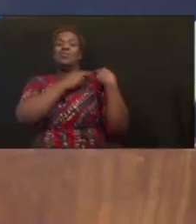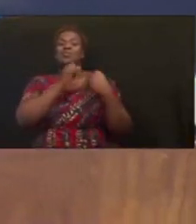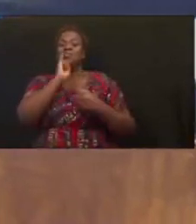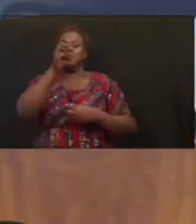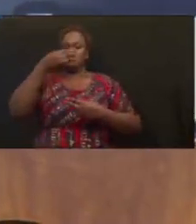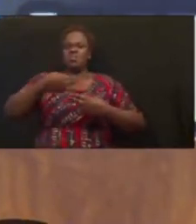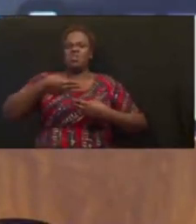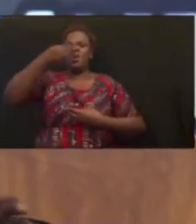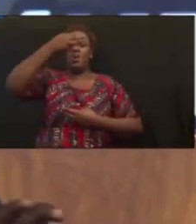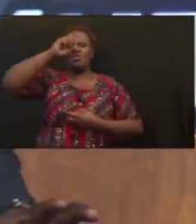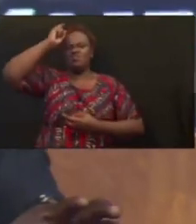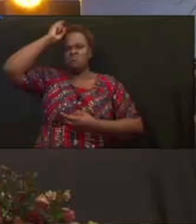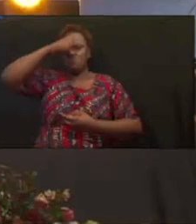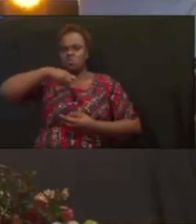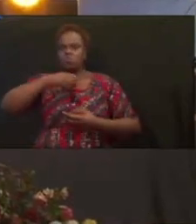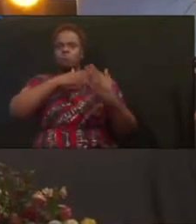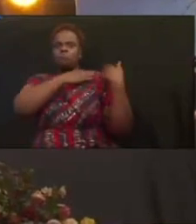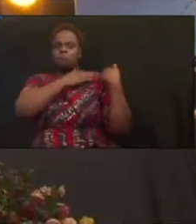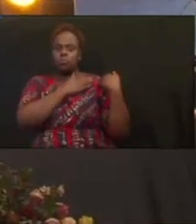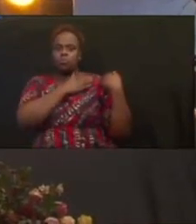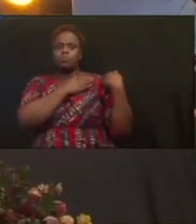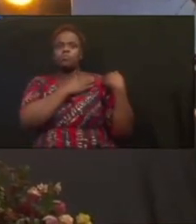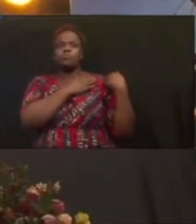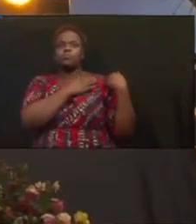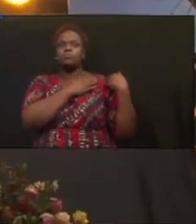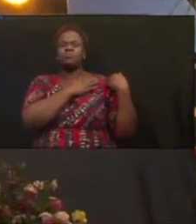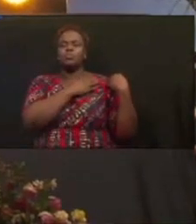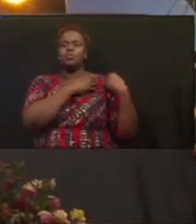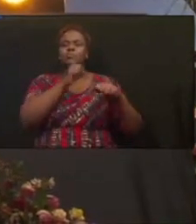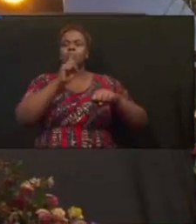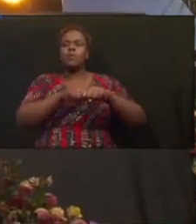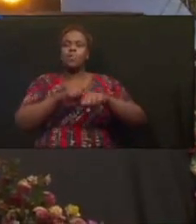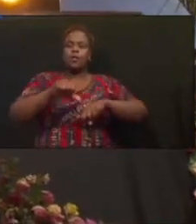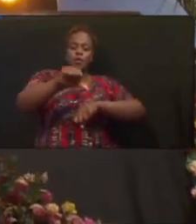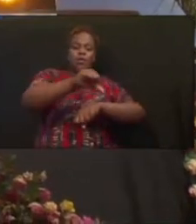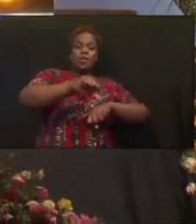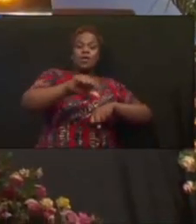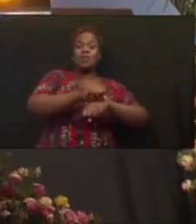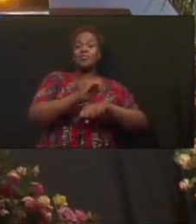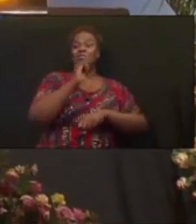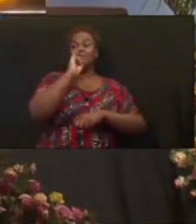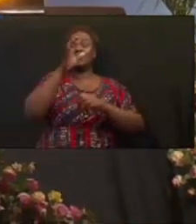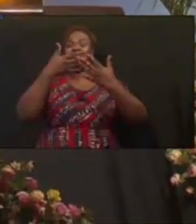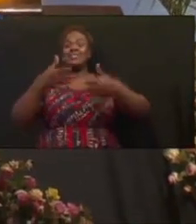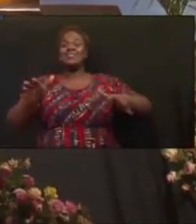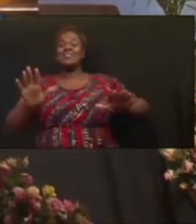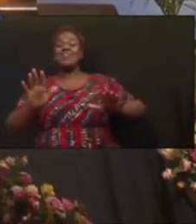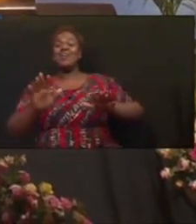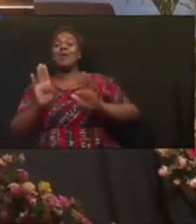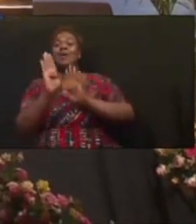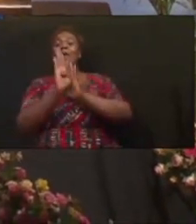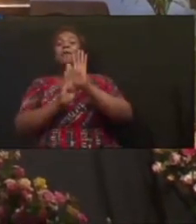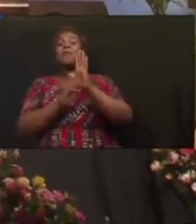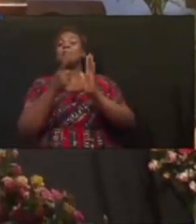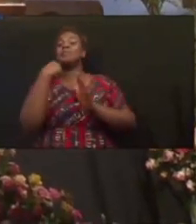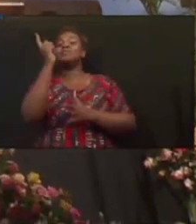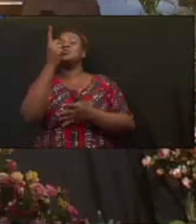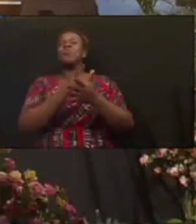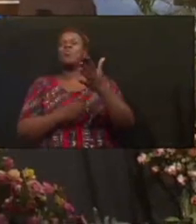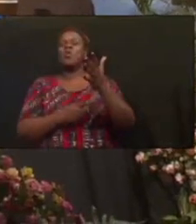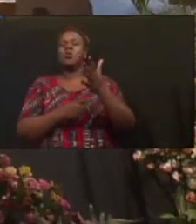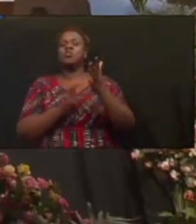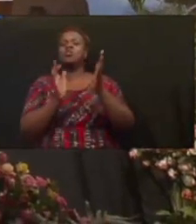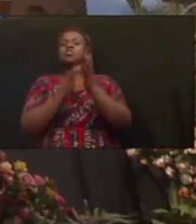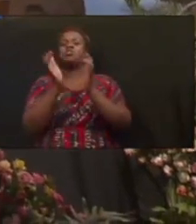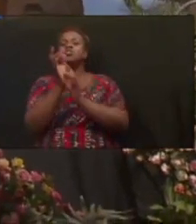dependent. Now watch this. When the anointing is released, the Bible says Christ is revealed as the wisdom of God and as the power of God.